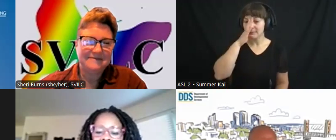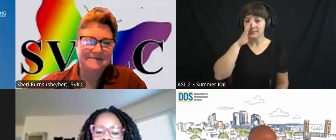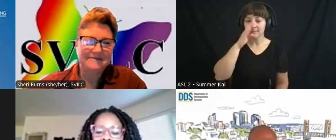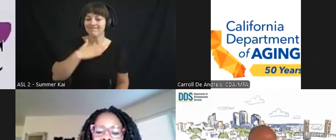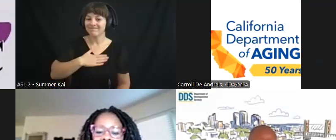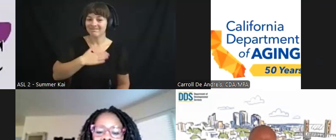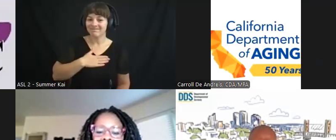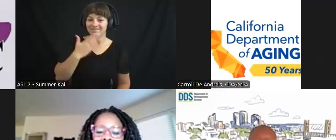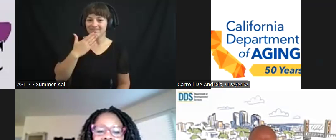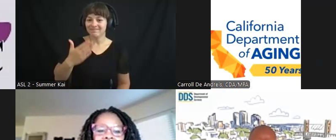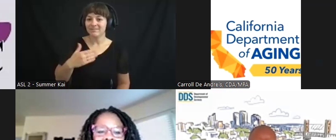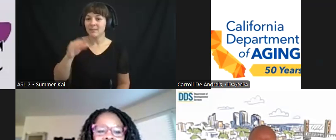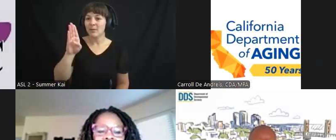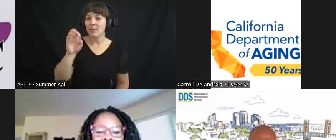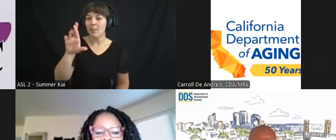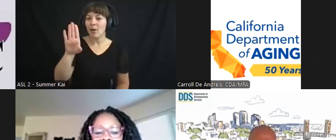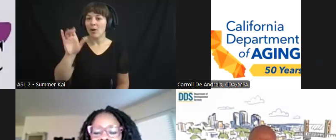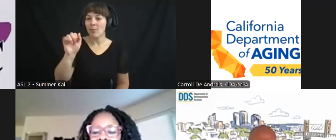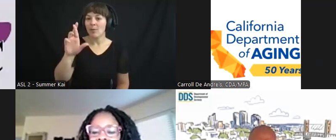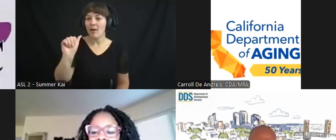Appreciate it. Barbara?